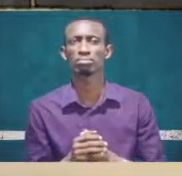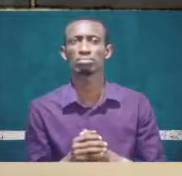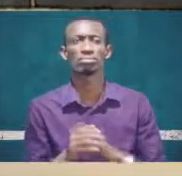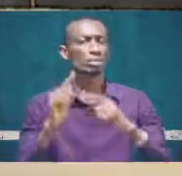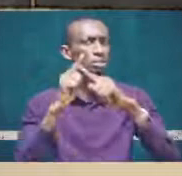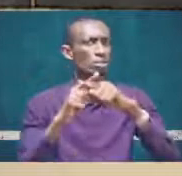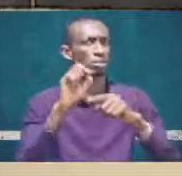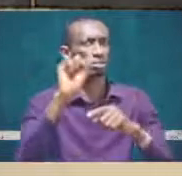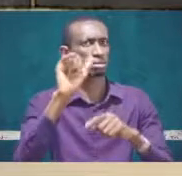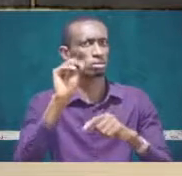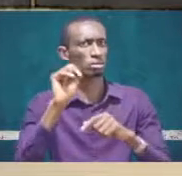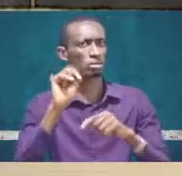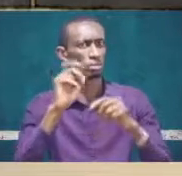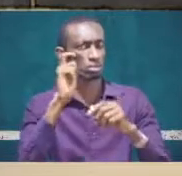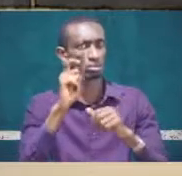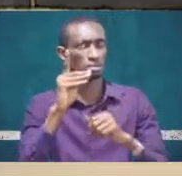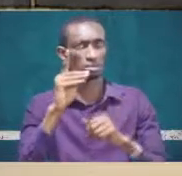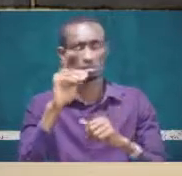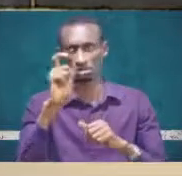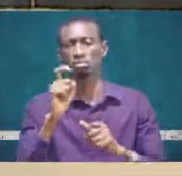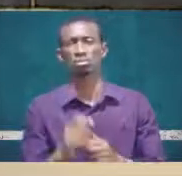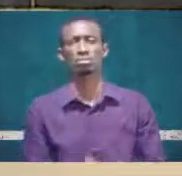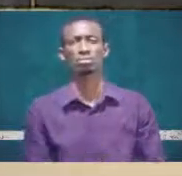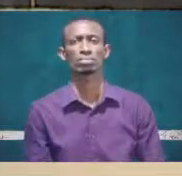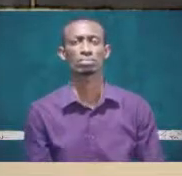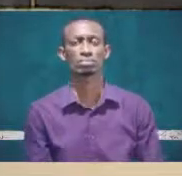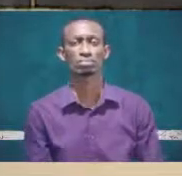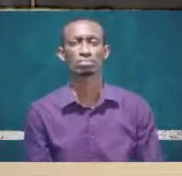times sine x dx.